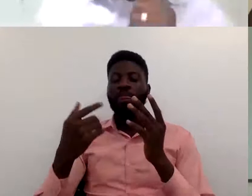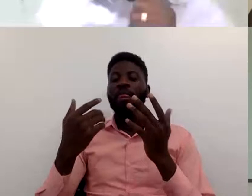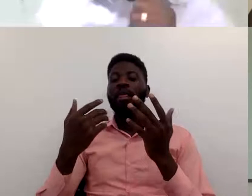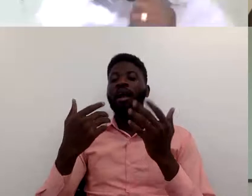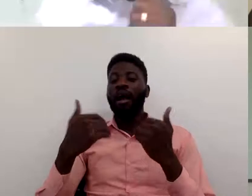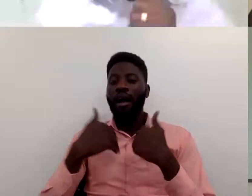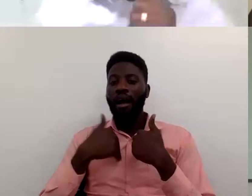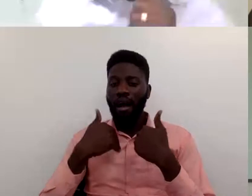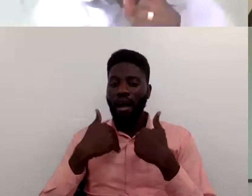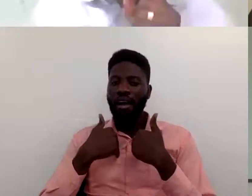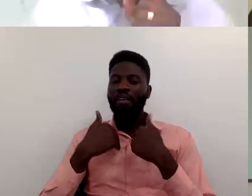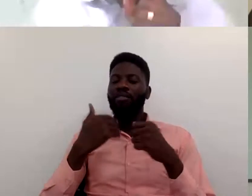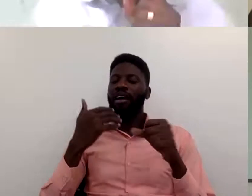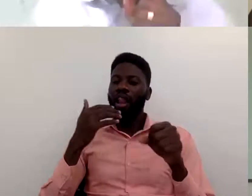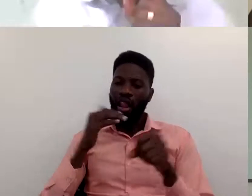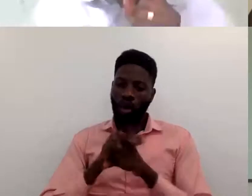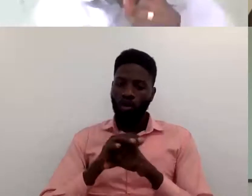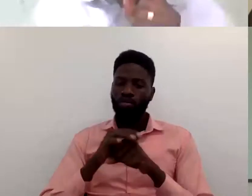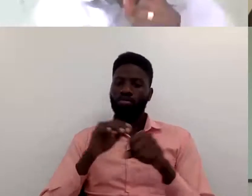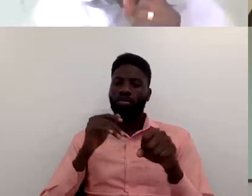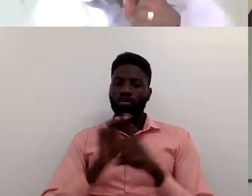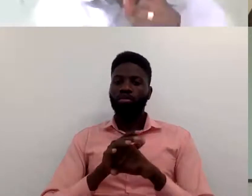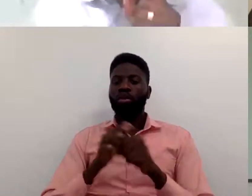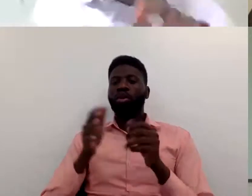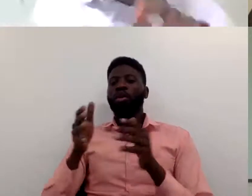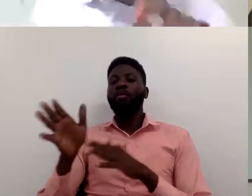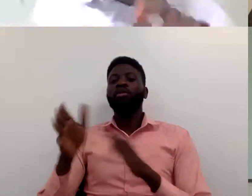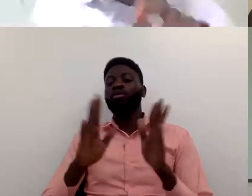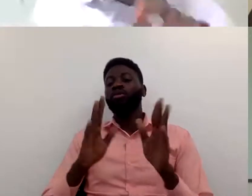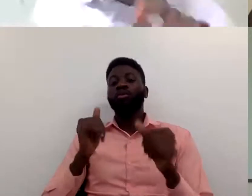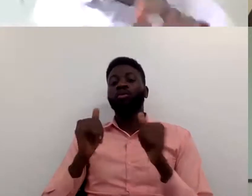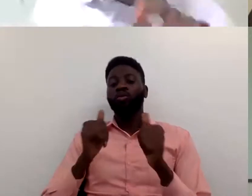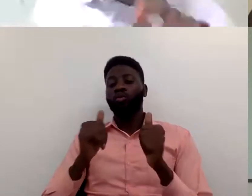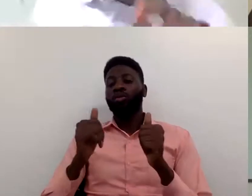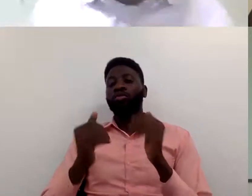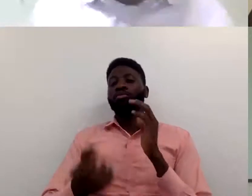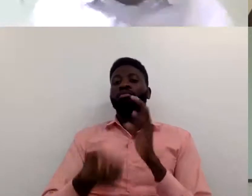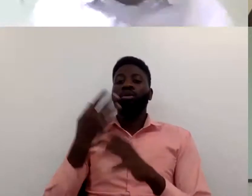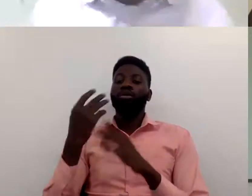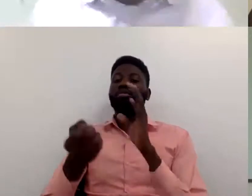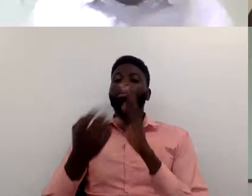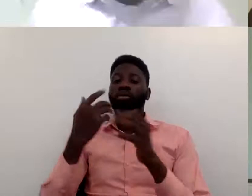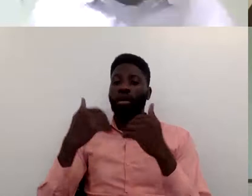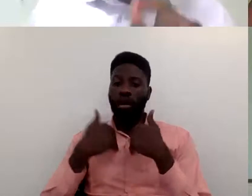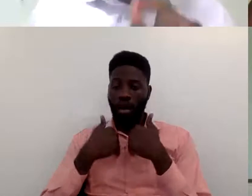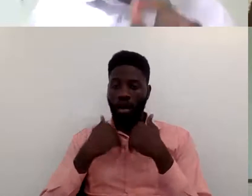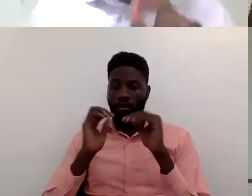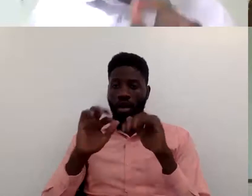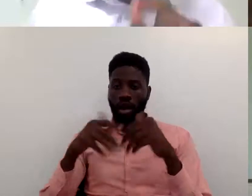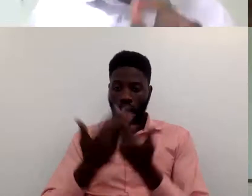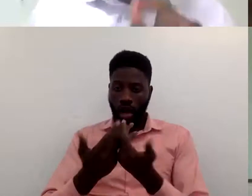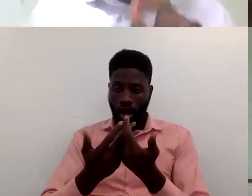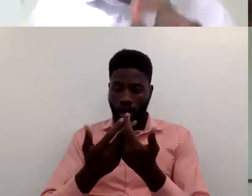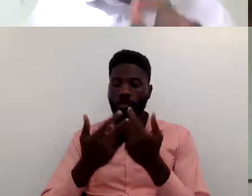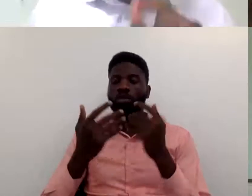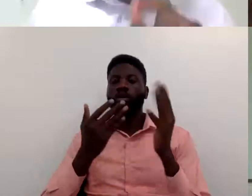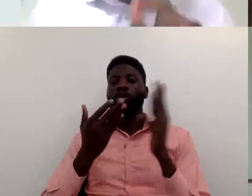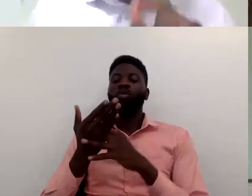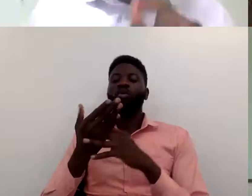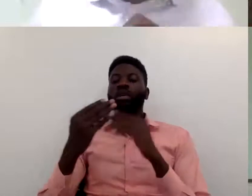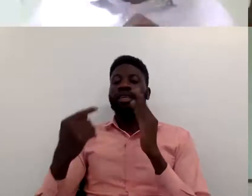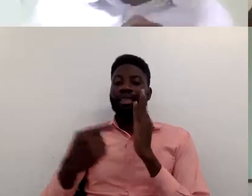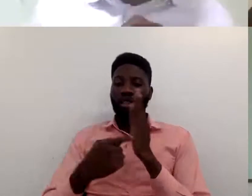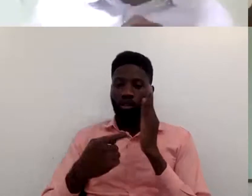a lot of opportunities that are being created by the digital movement